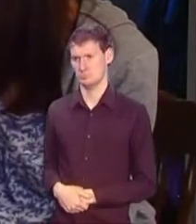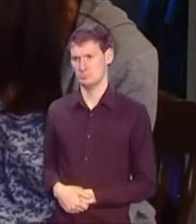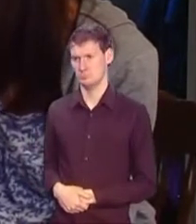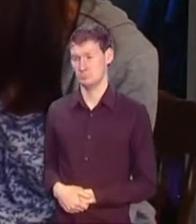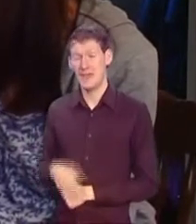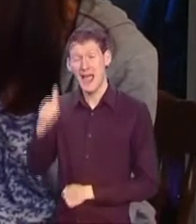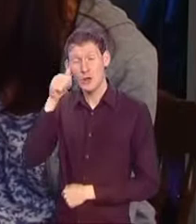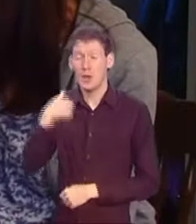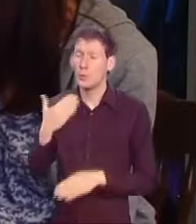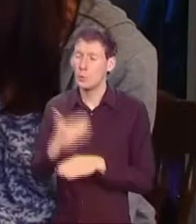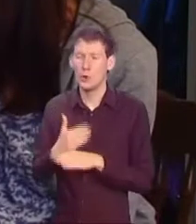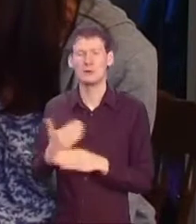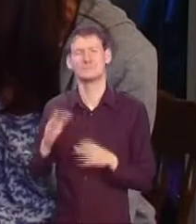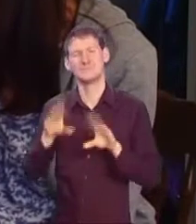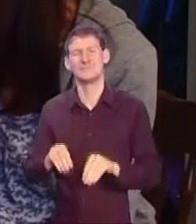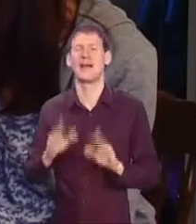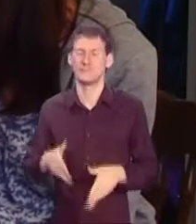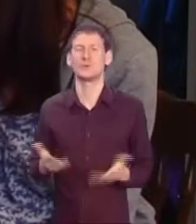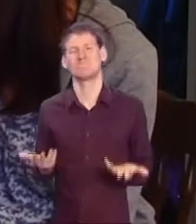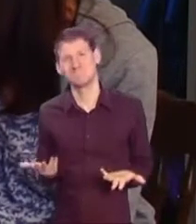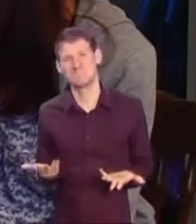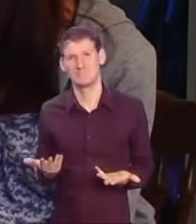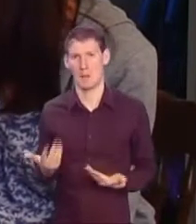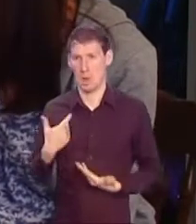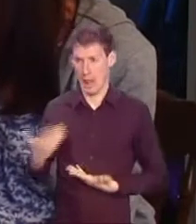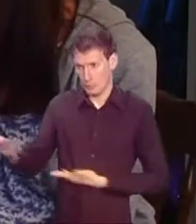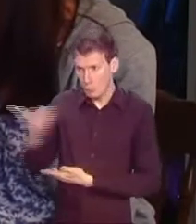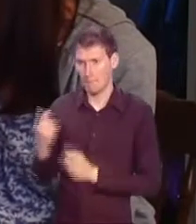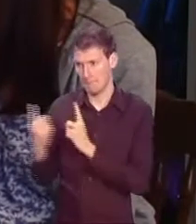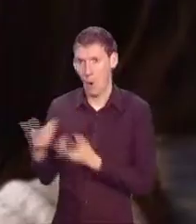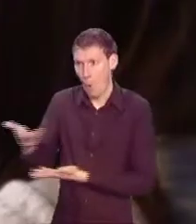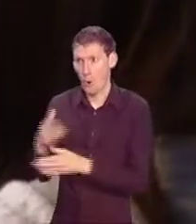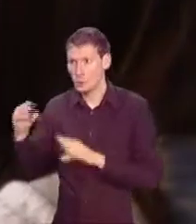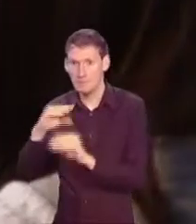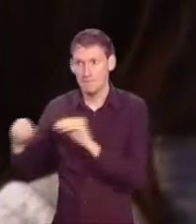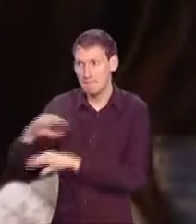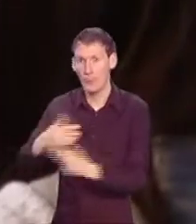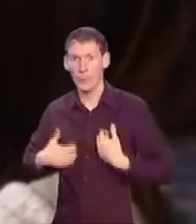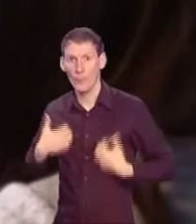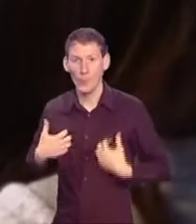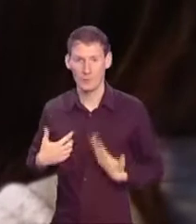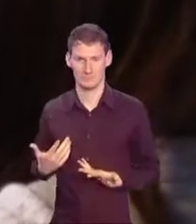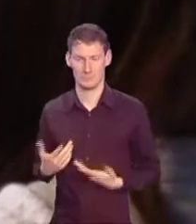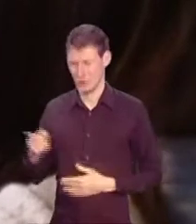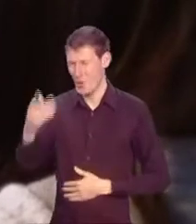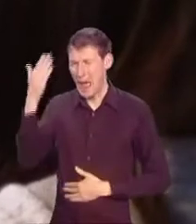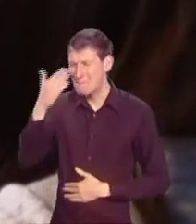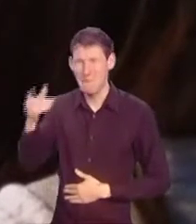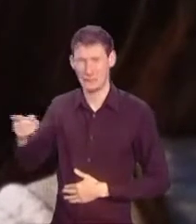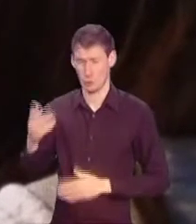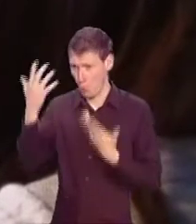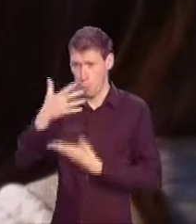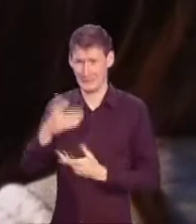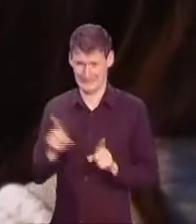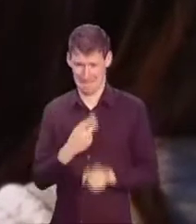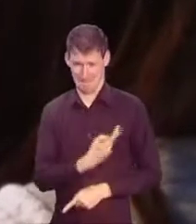I know I haven't much to say since I've had to finish work, but I still like to hear the gossip. You're imagining it. She's worried to death, same